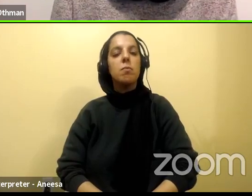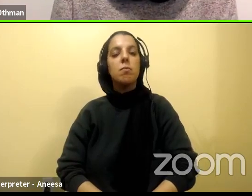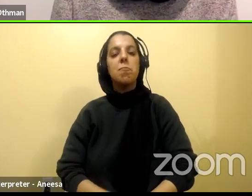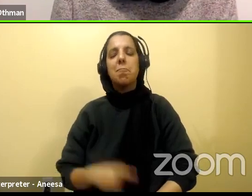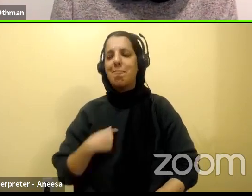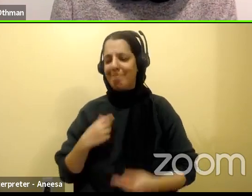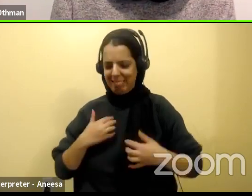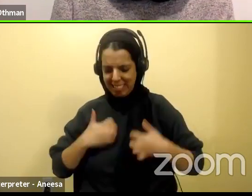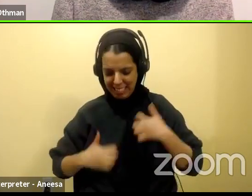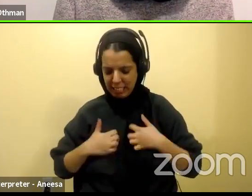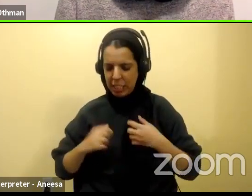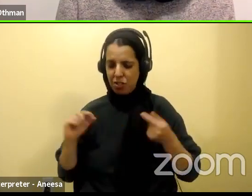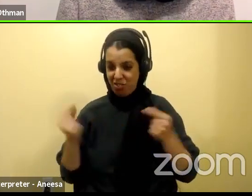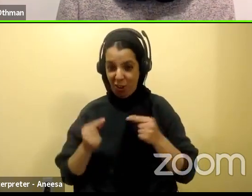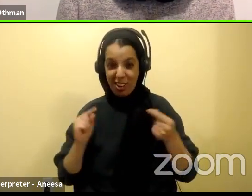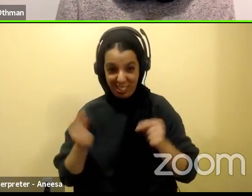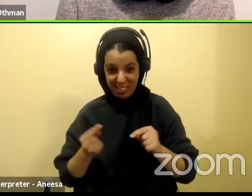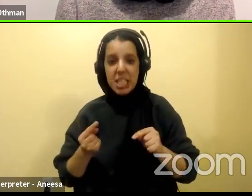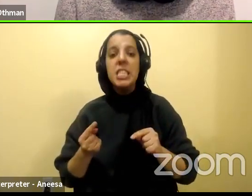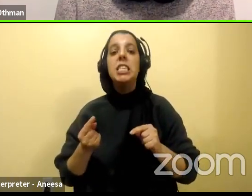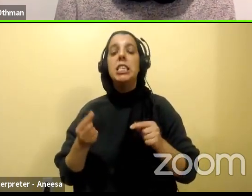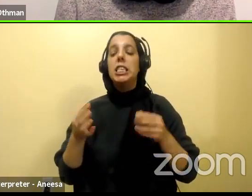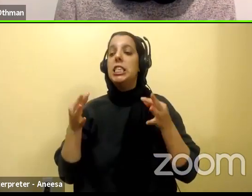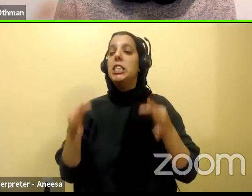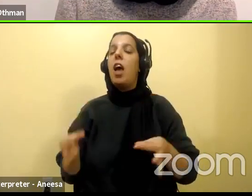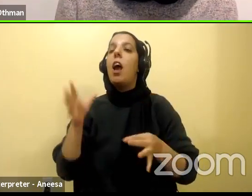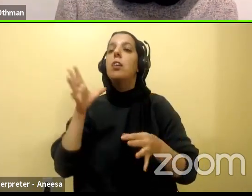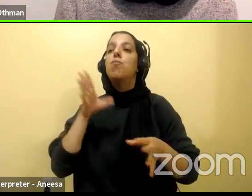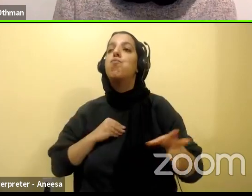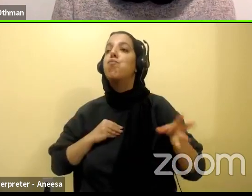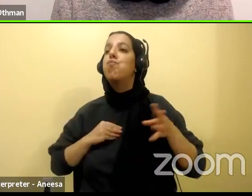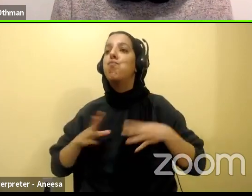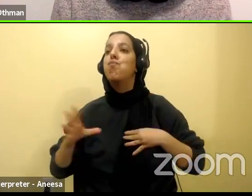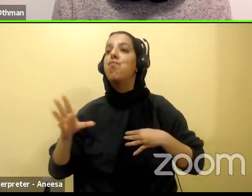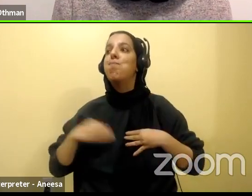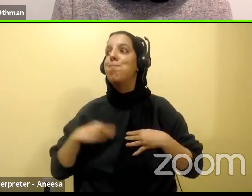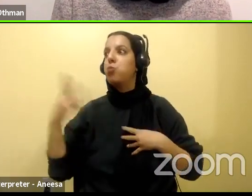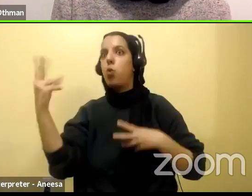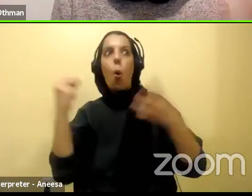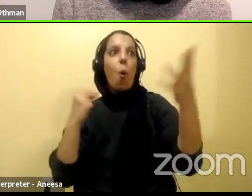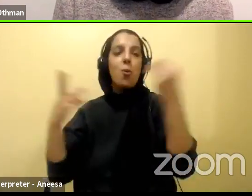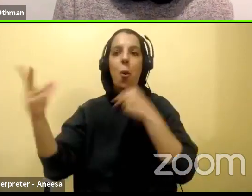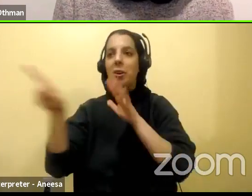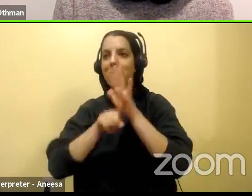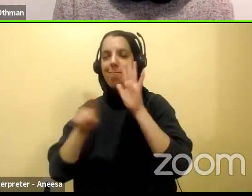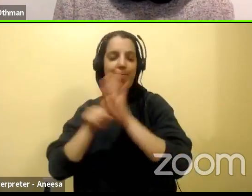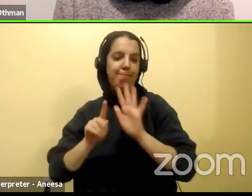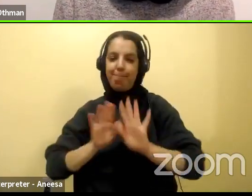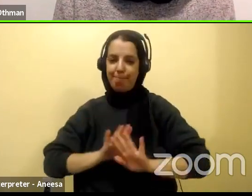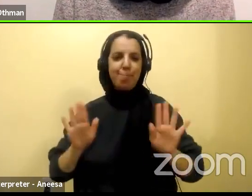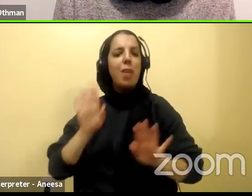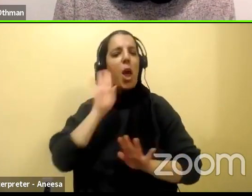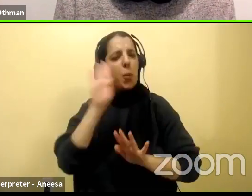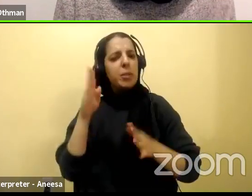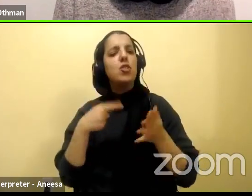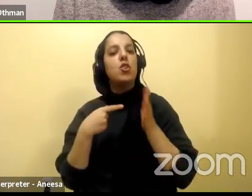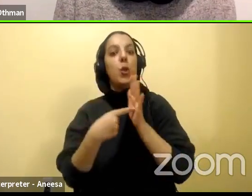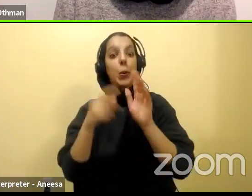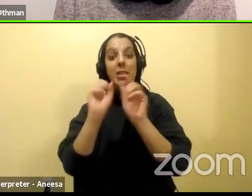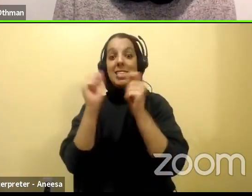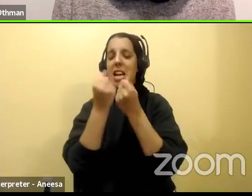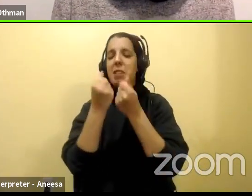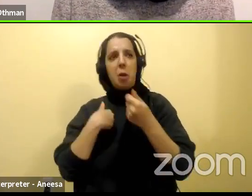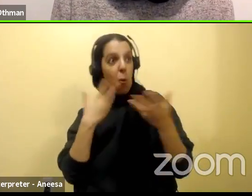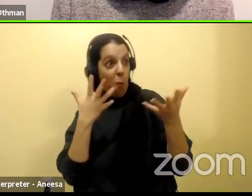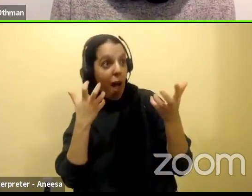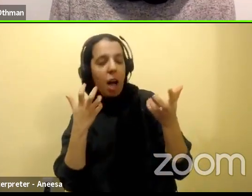decided that I'll give that I won't give in to the words, the negative words that people said, and that I'm going to prove to everyone and to society that I can be what I